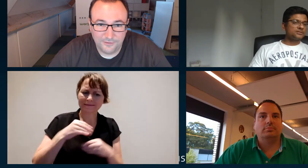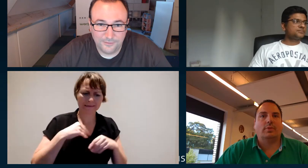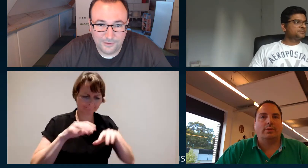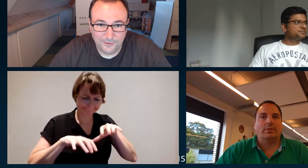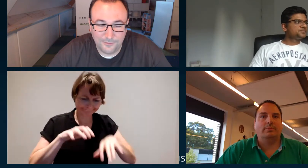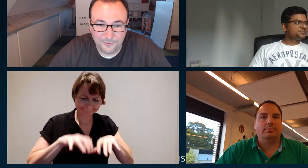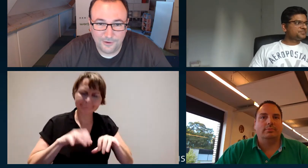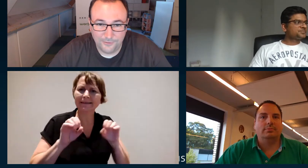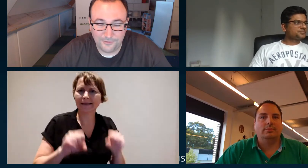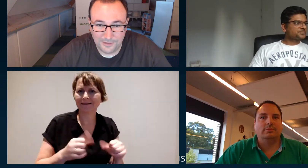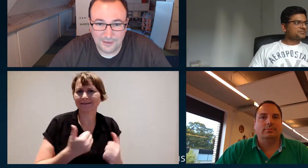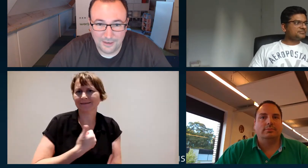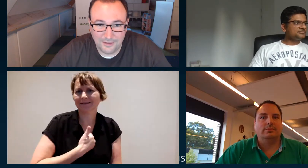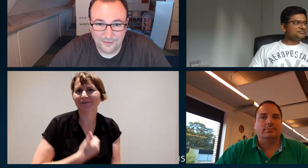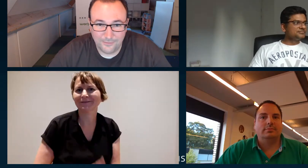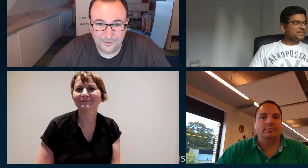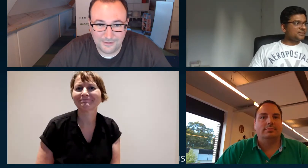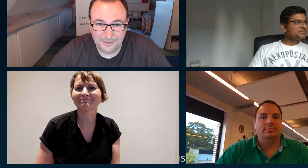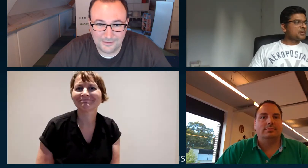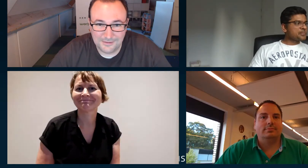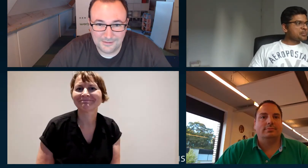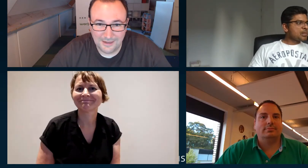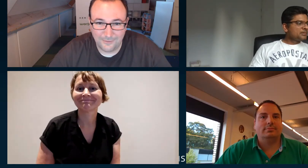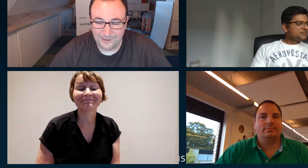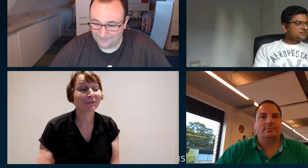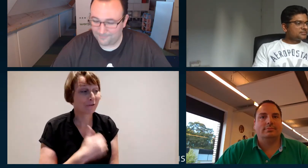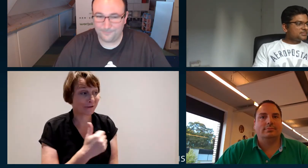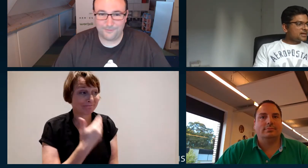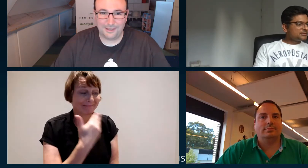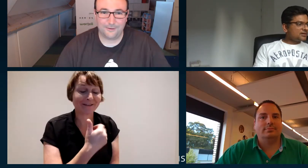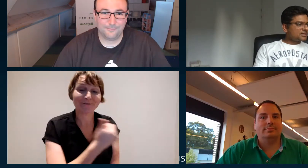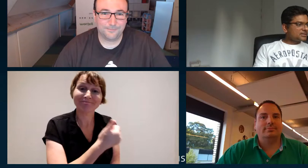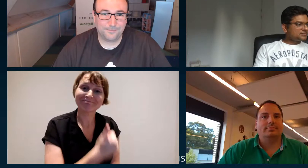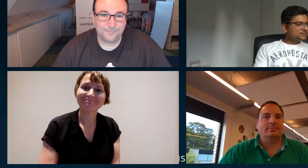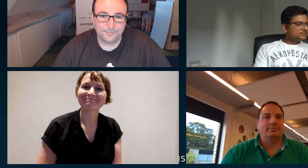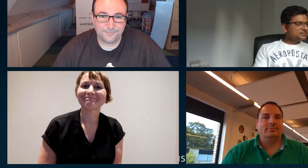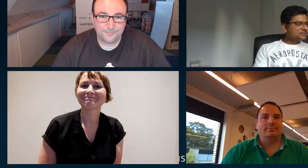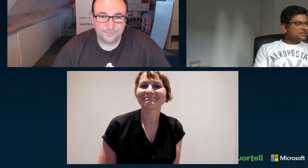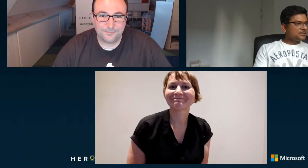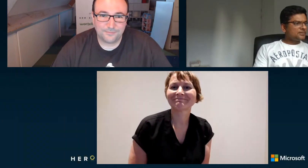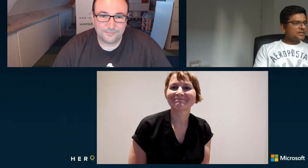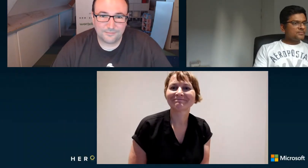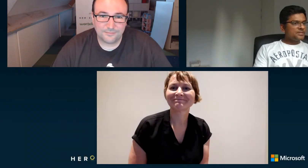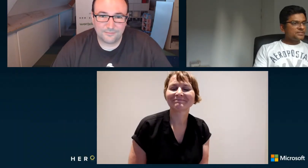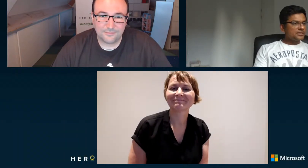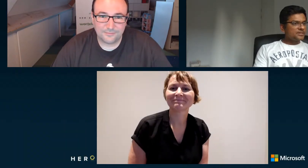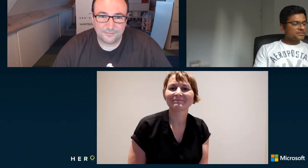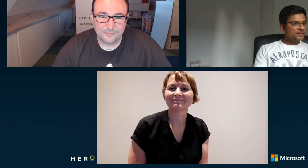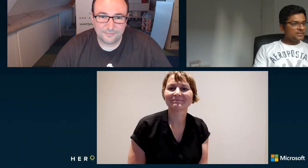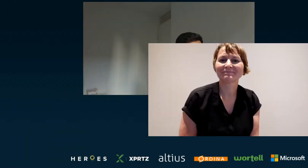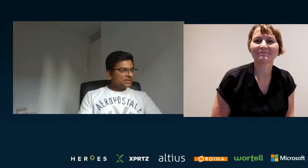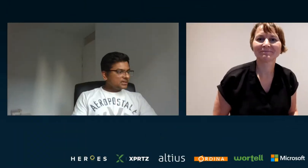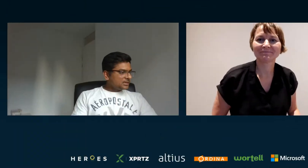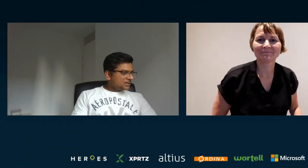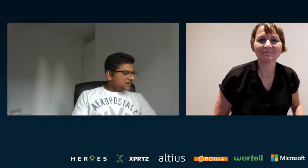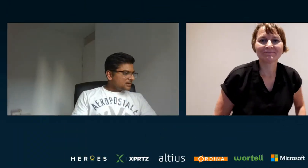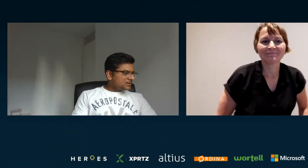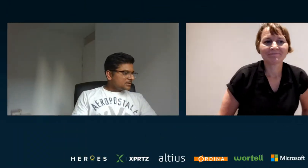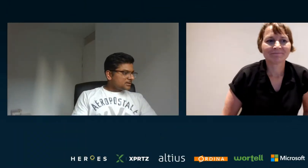Okay. Well, looking forward to it. Yeah. Take it away. Thank you. All right. So let me share my